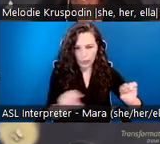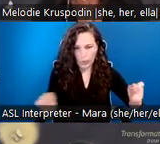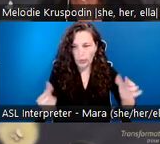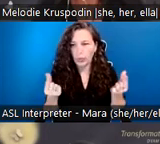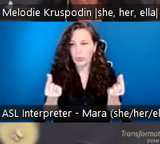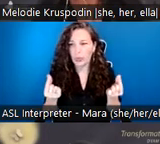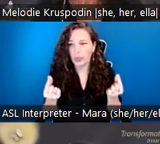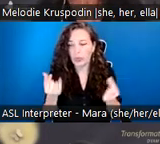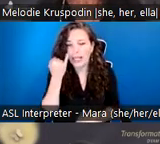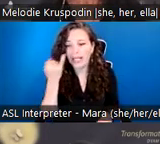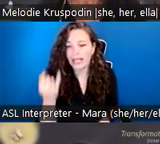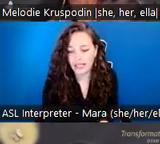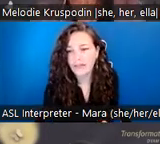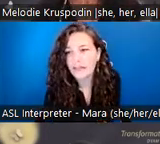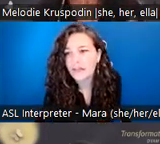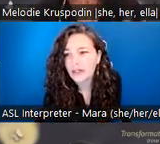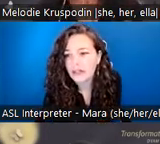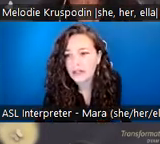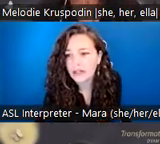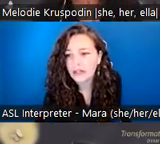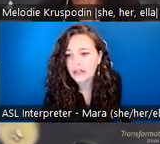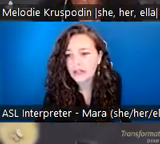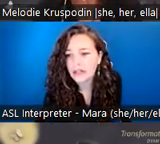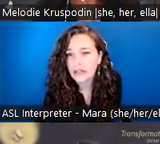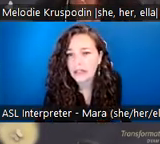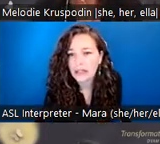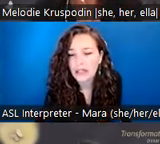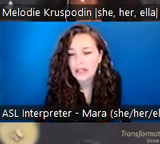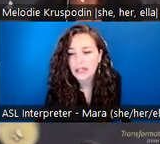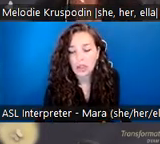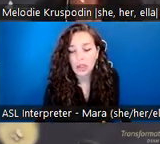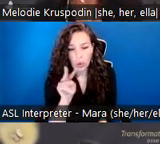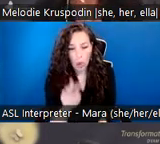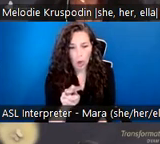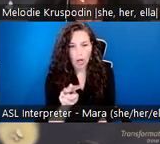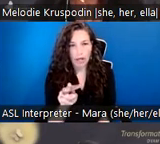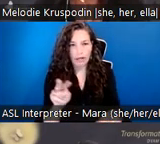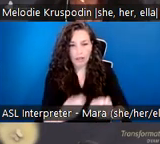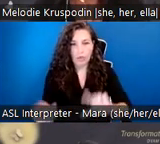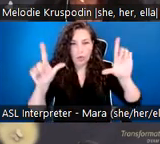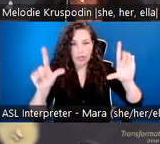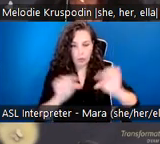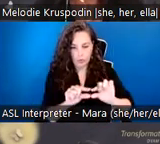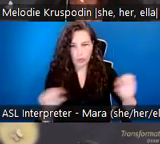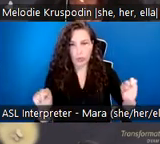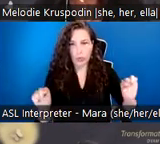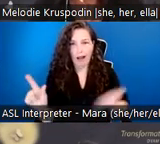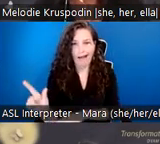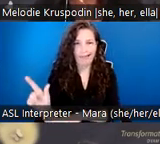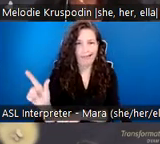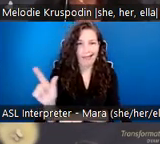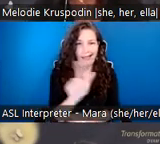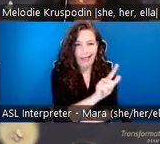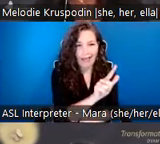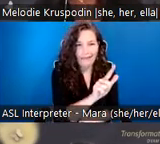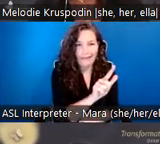So if you look at the bottom of your screen, you can see on the left-hand side that there is a button